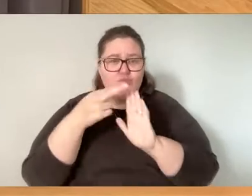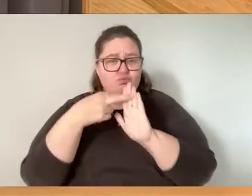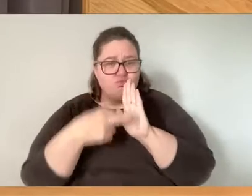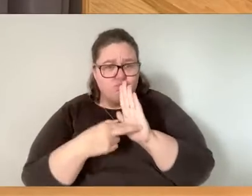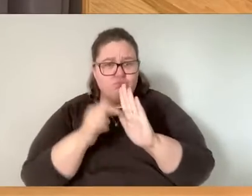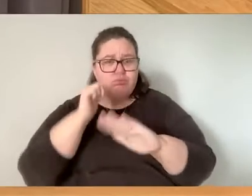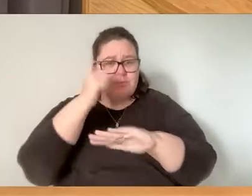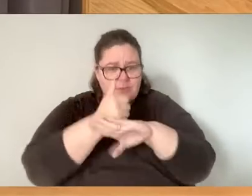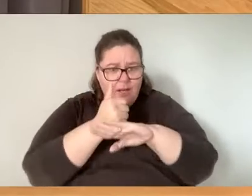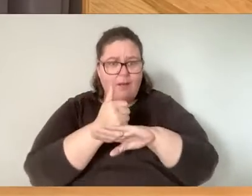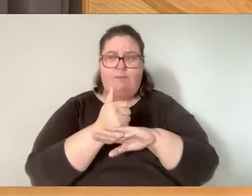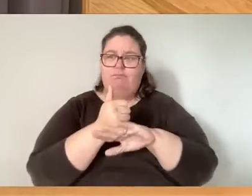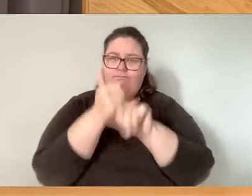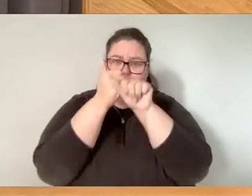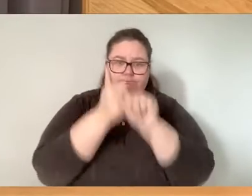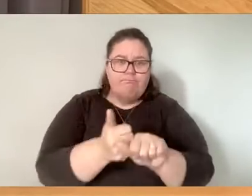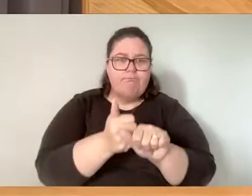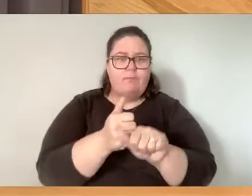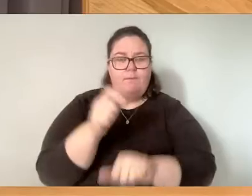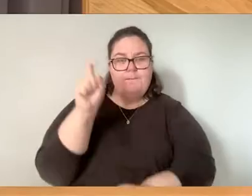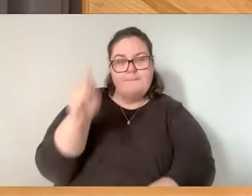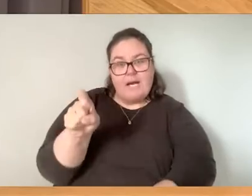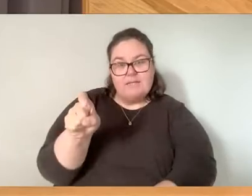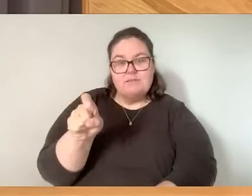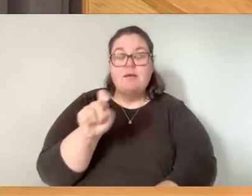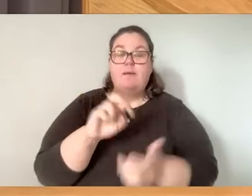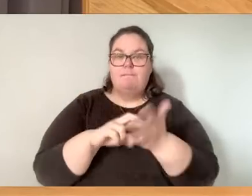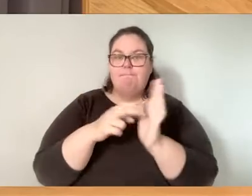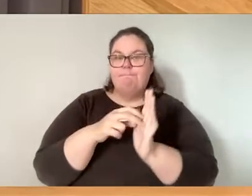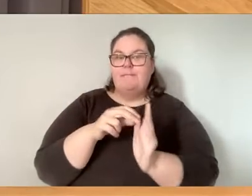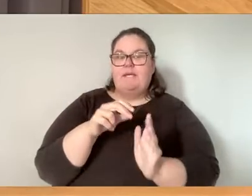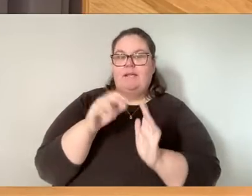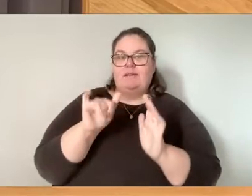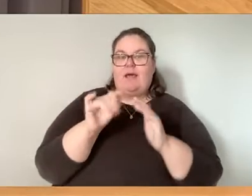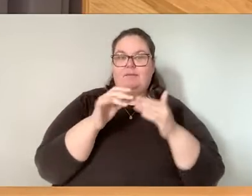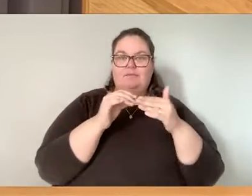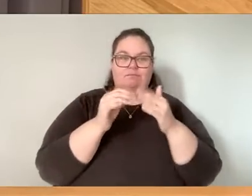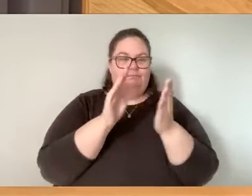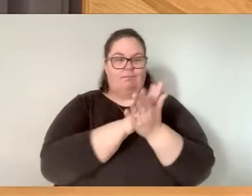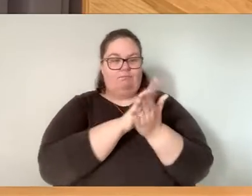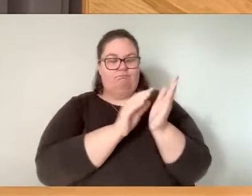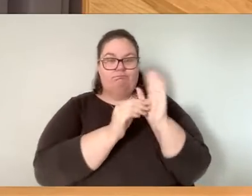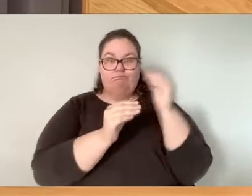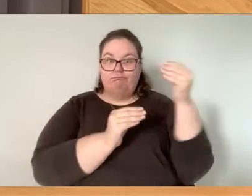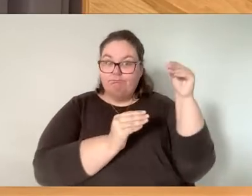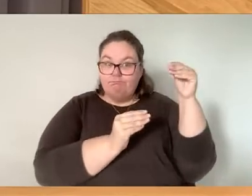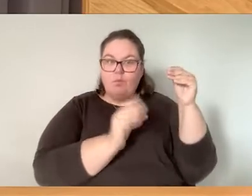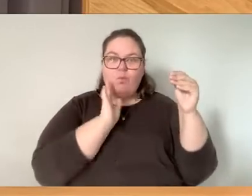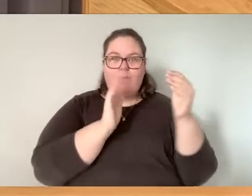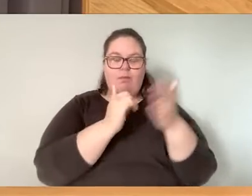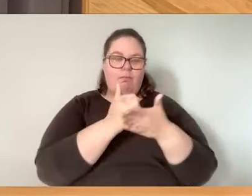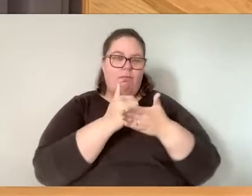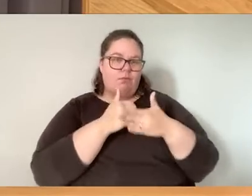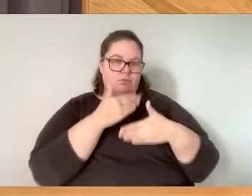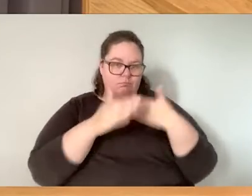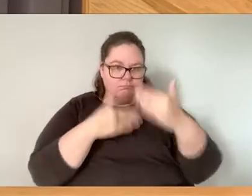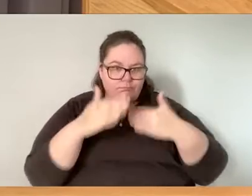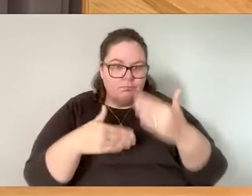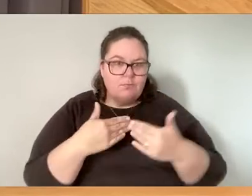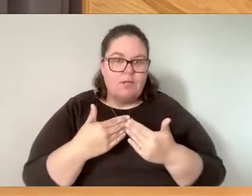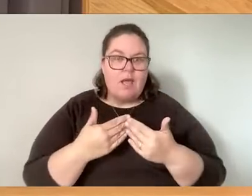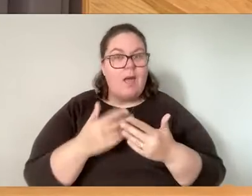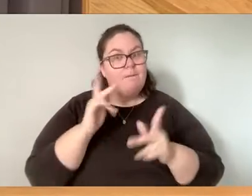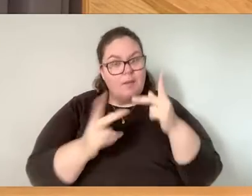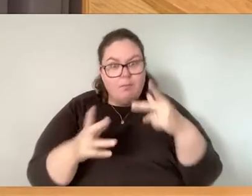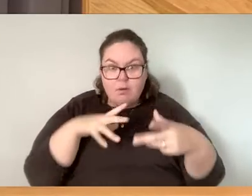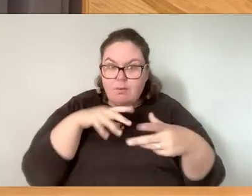that's the roadmap is going to make that happen. And there's a high level of engagement. And I can tell you from, having the privilege